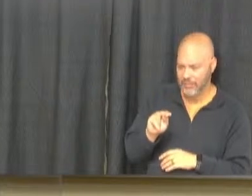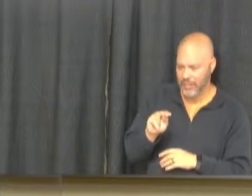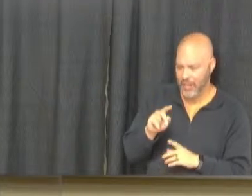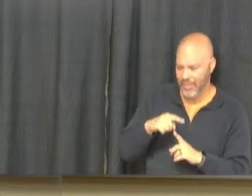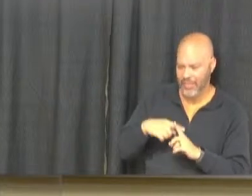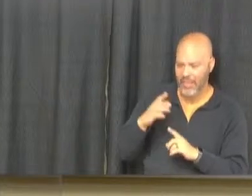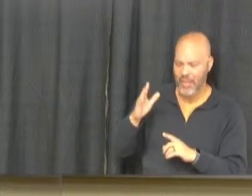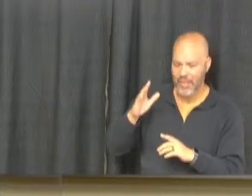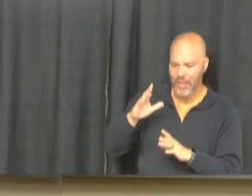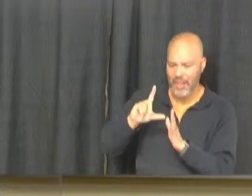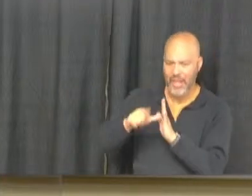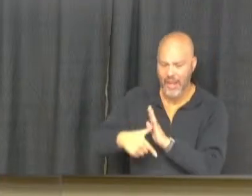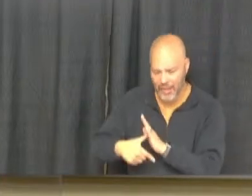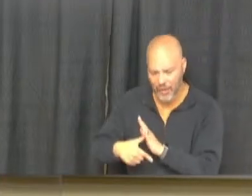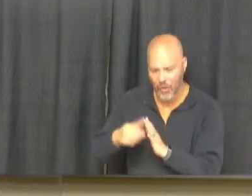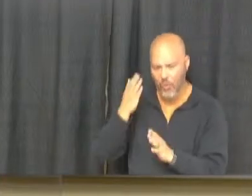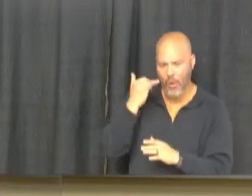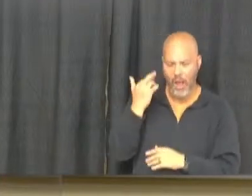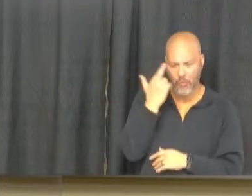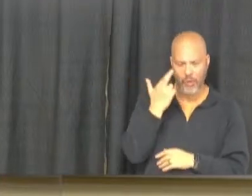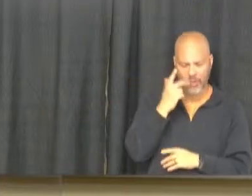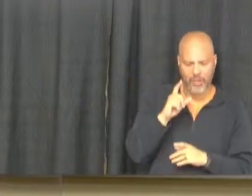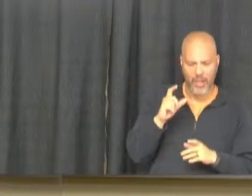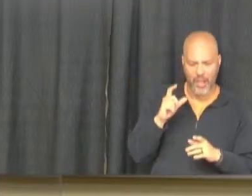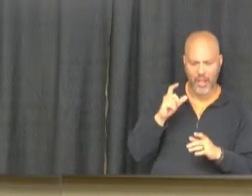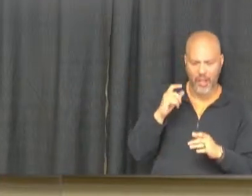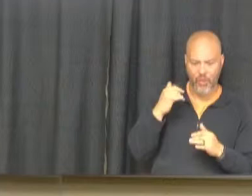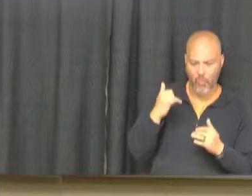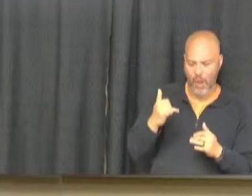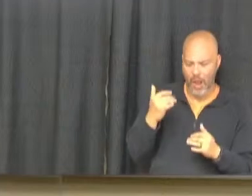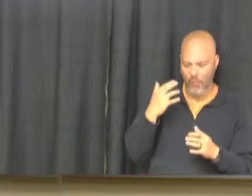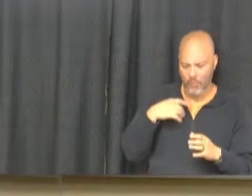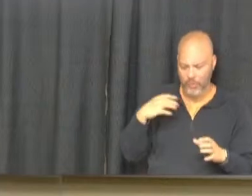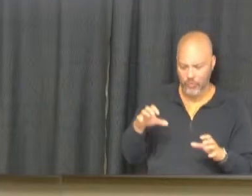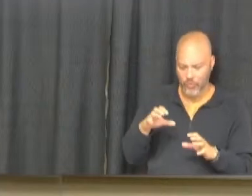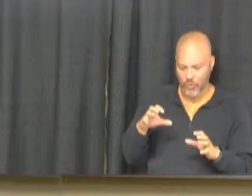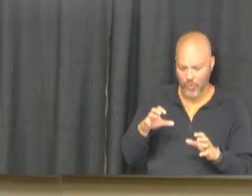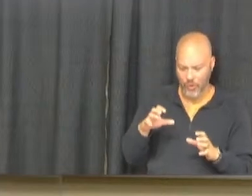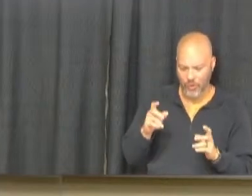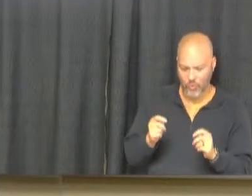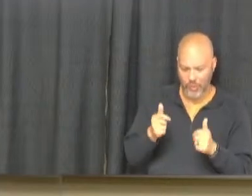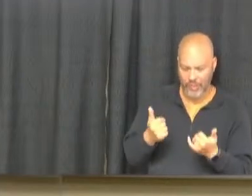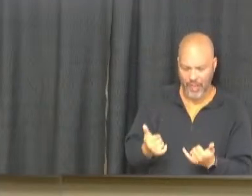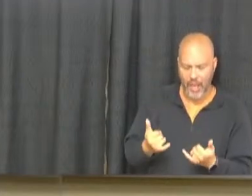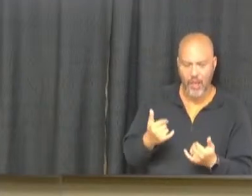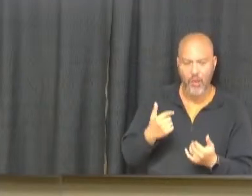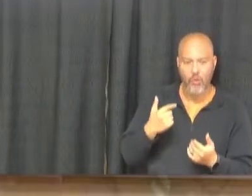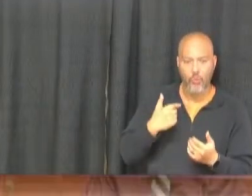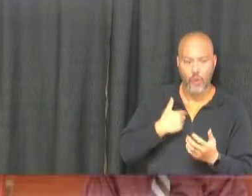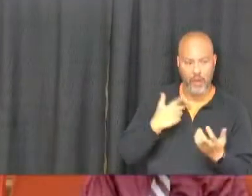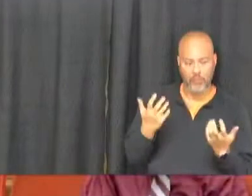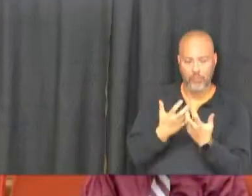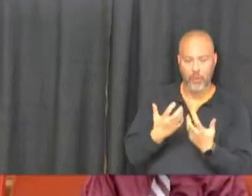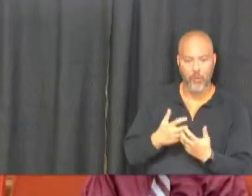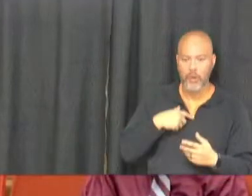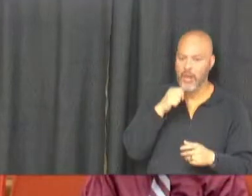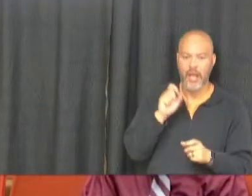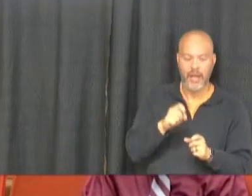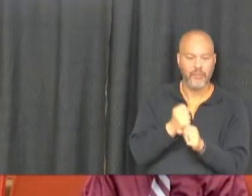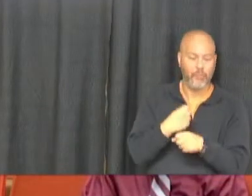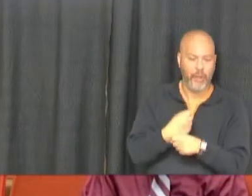move then? Like, what's the reason of kind of putting it together? We're putting it together so we don't have to